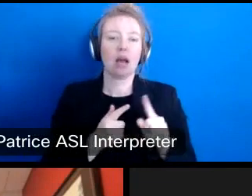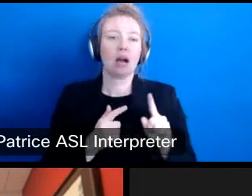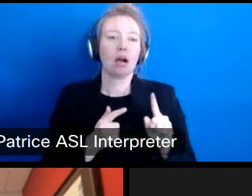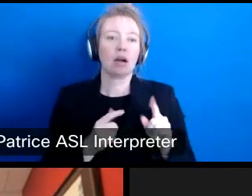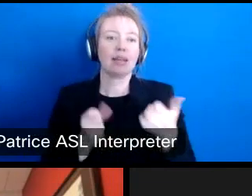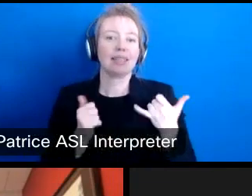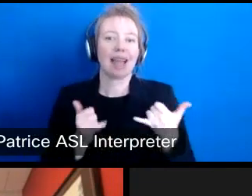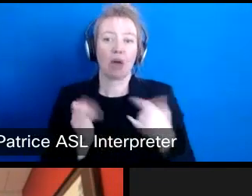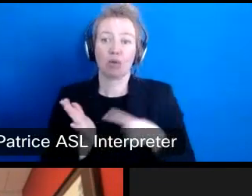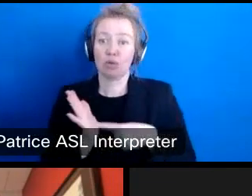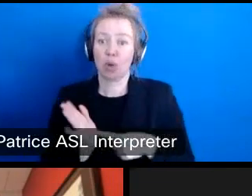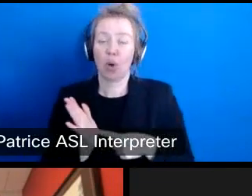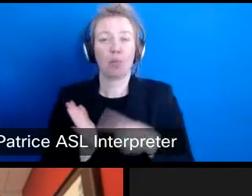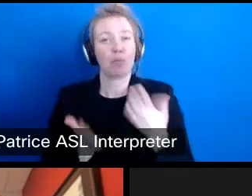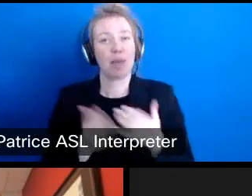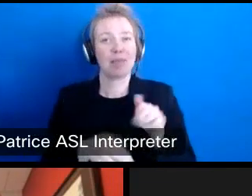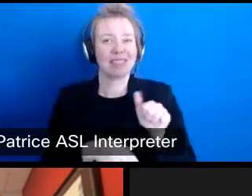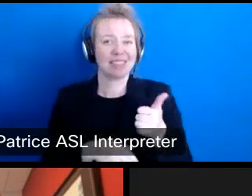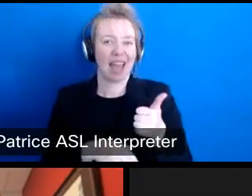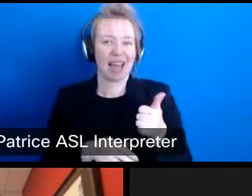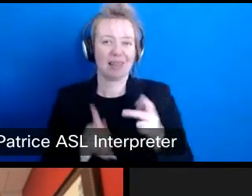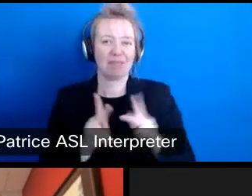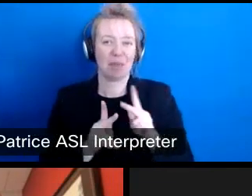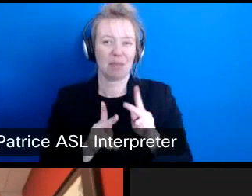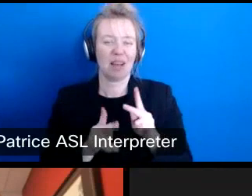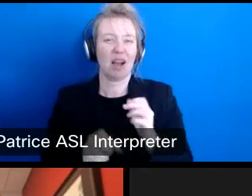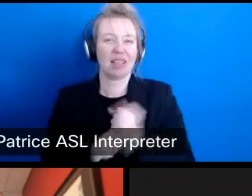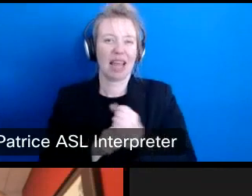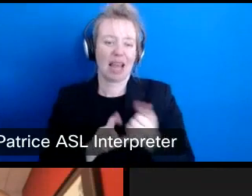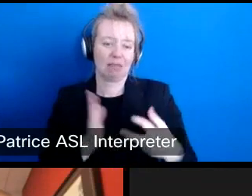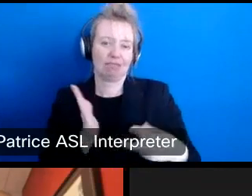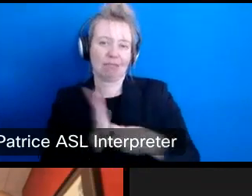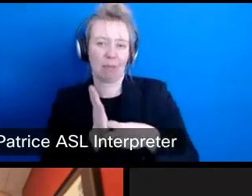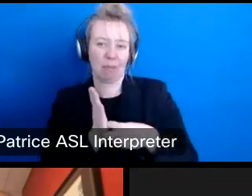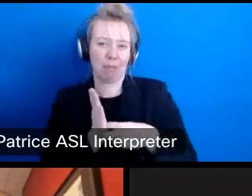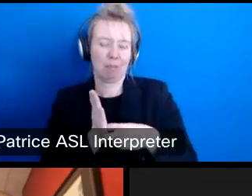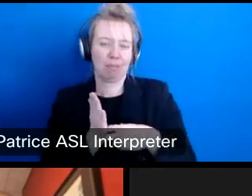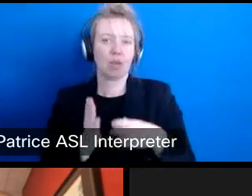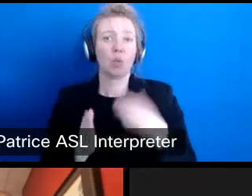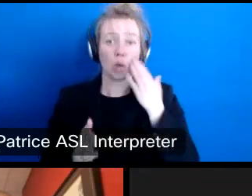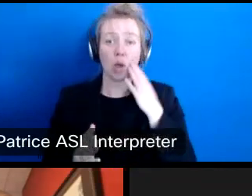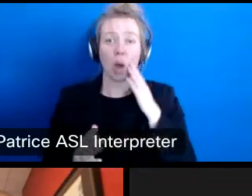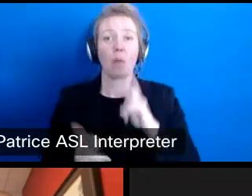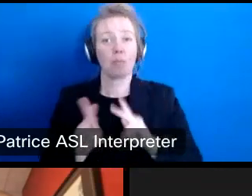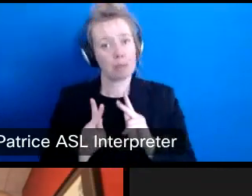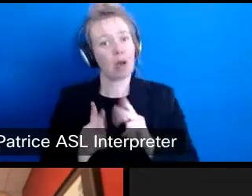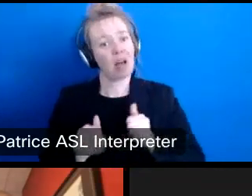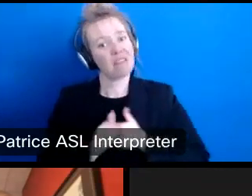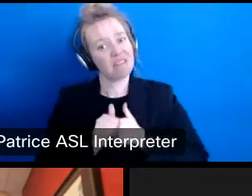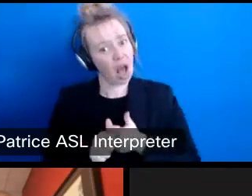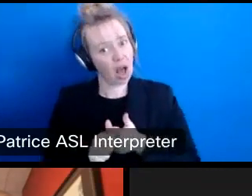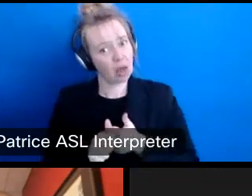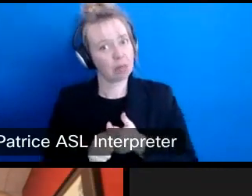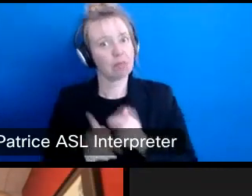Now you're showing where we only have maybe 10 people at that location that are getting citations. So we know that compliance is happening. That means people are stopping at the